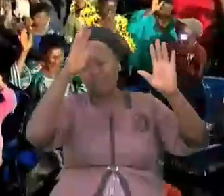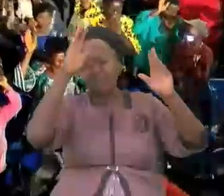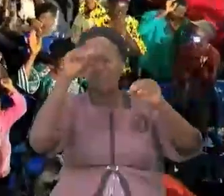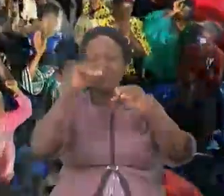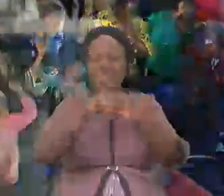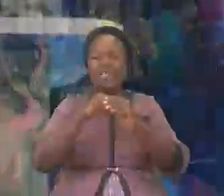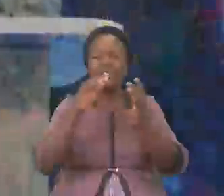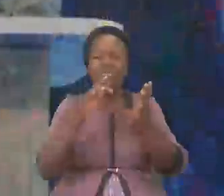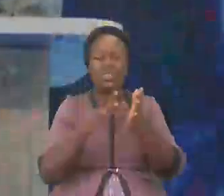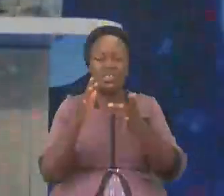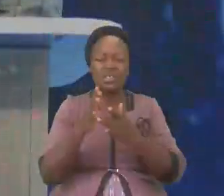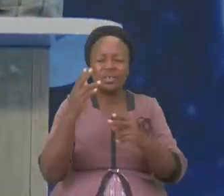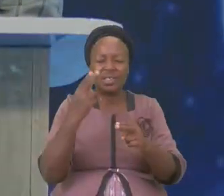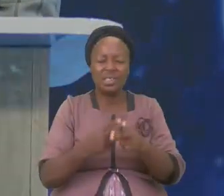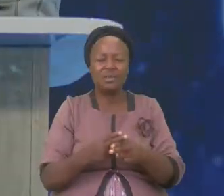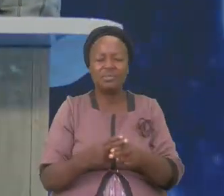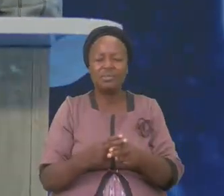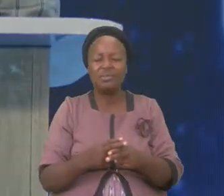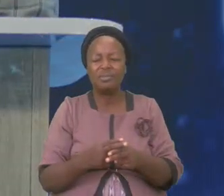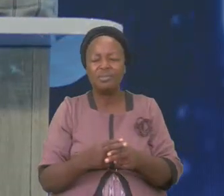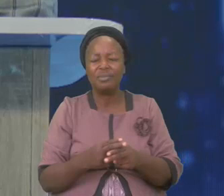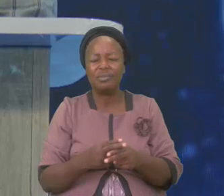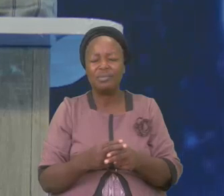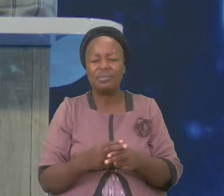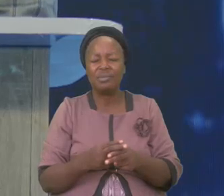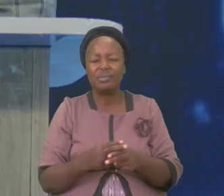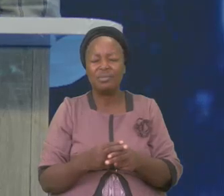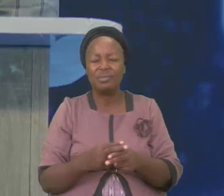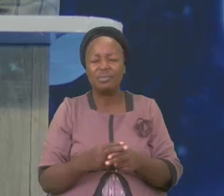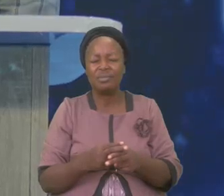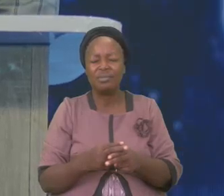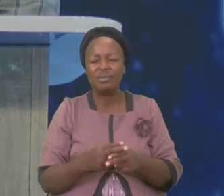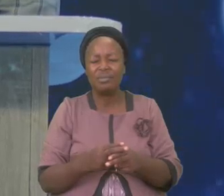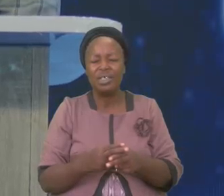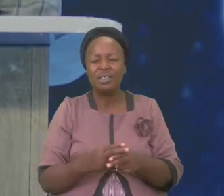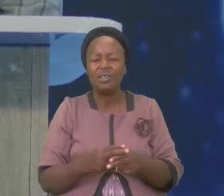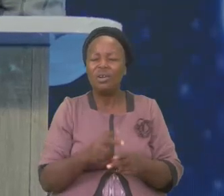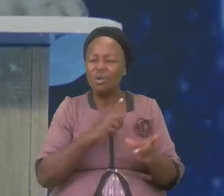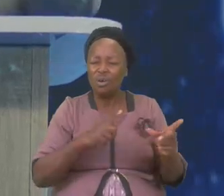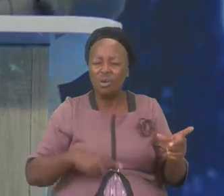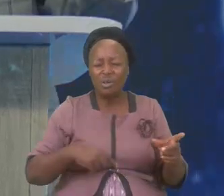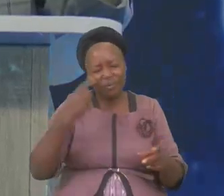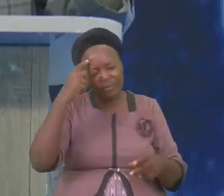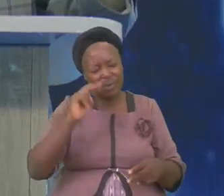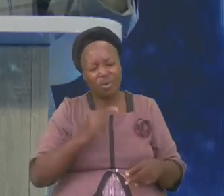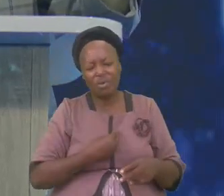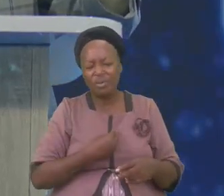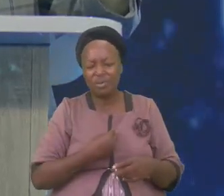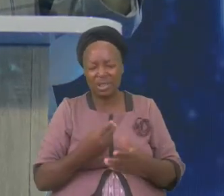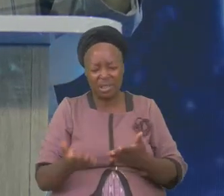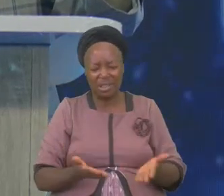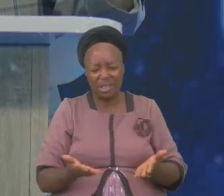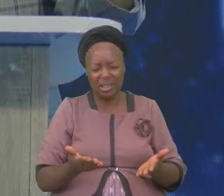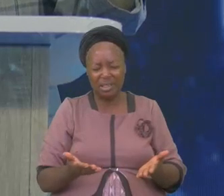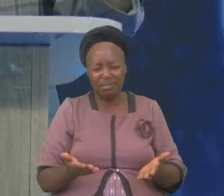to all for us today, those of us here at the Alpha location, everyone